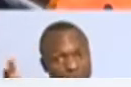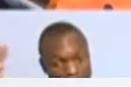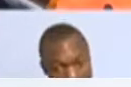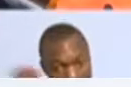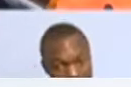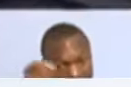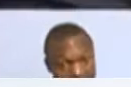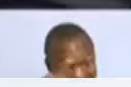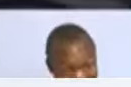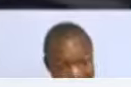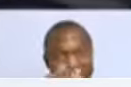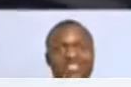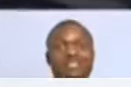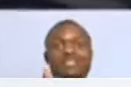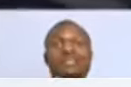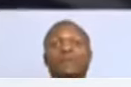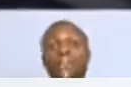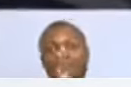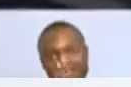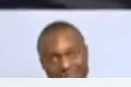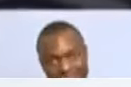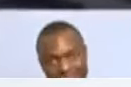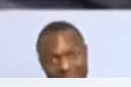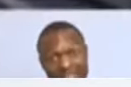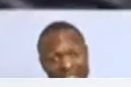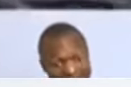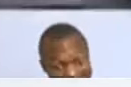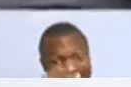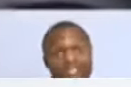year, Madam. This year,